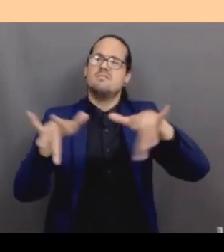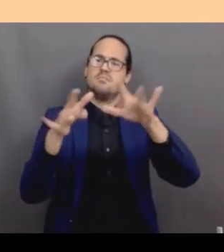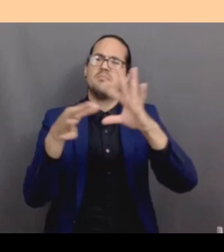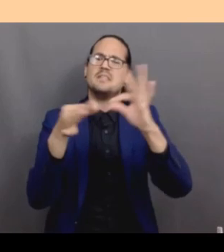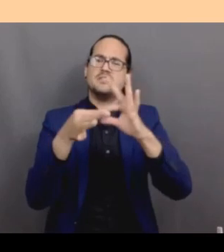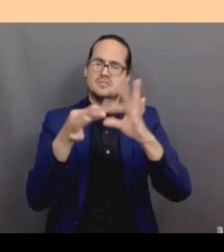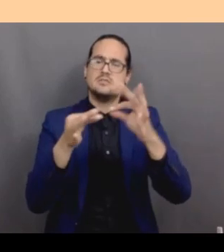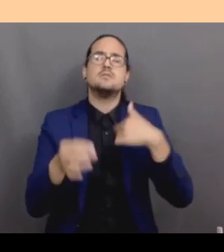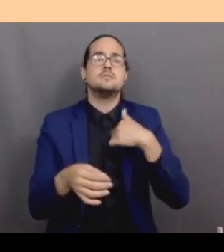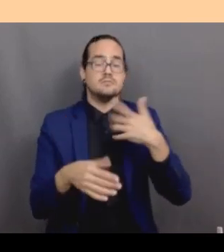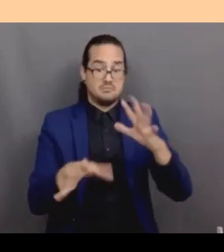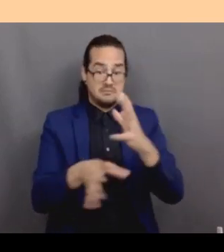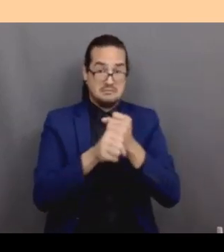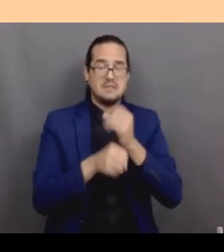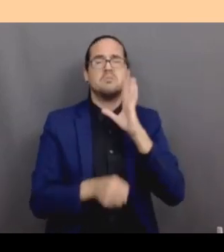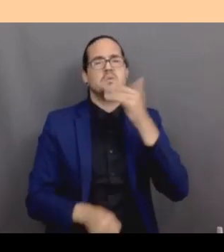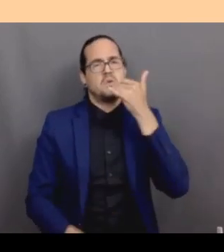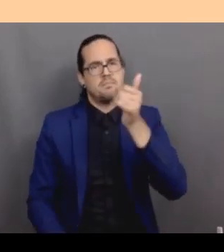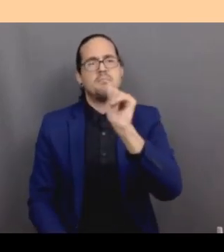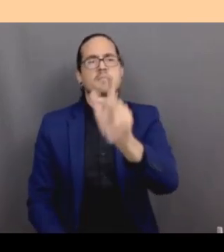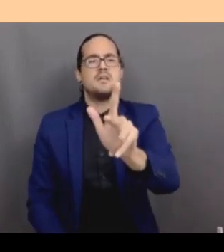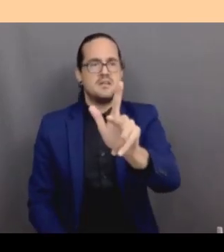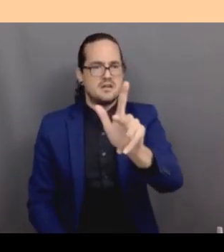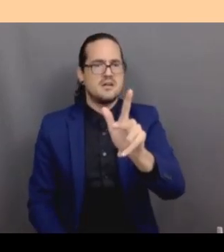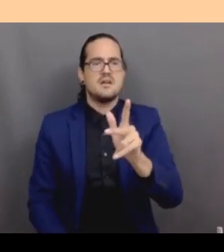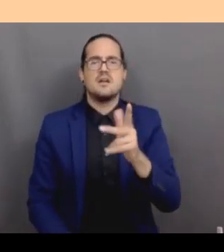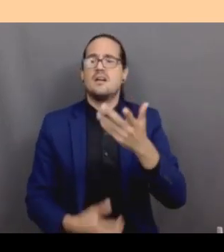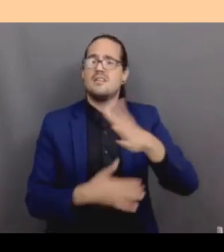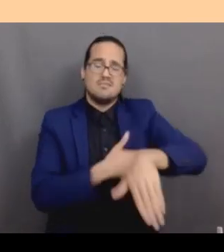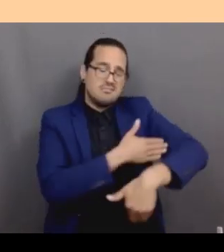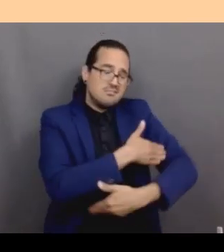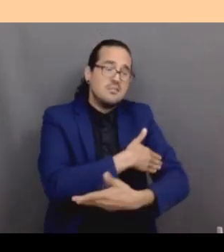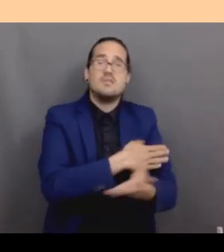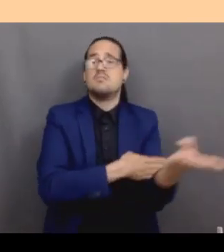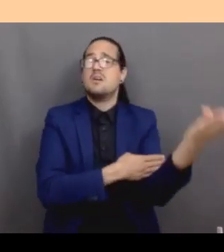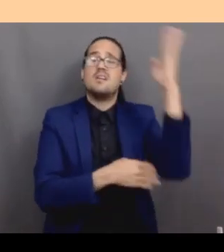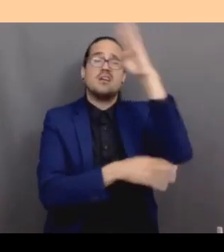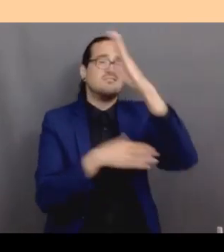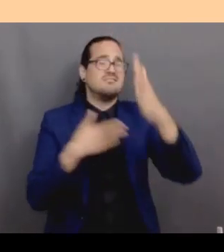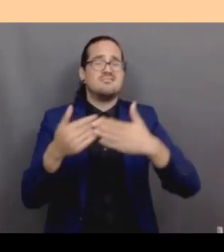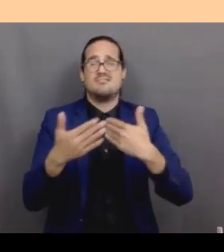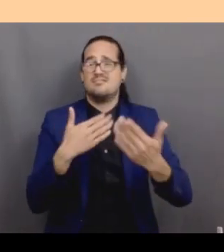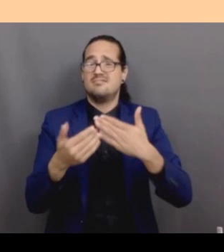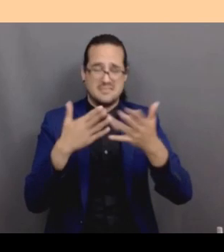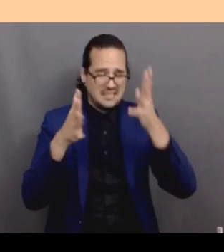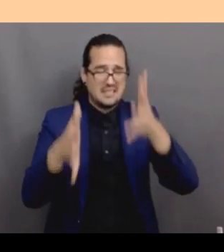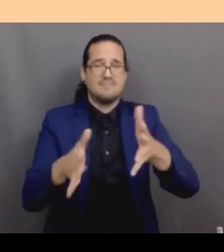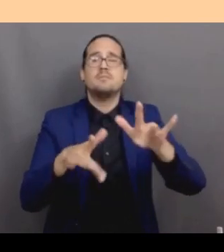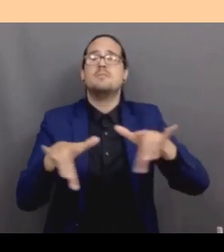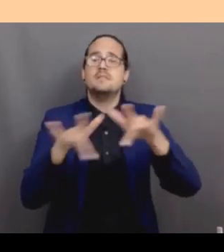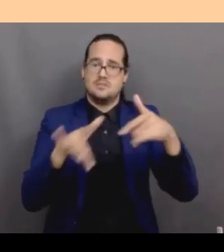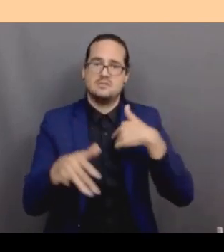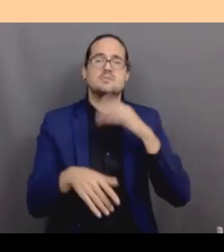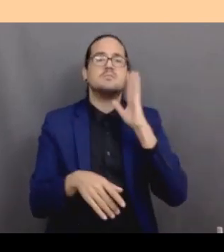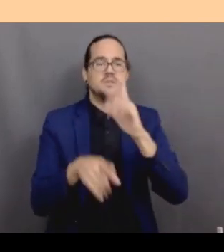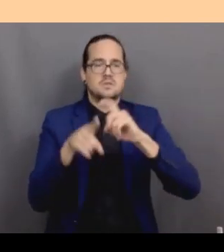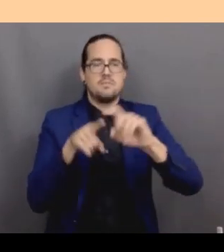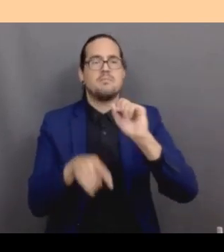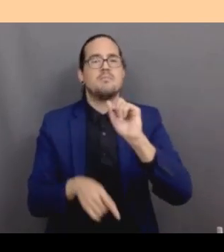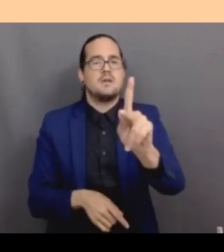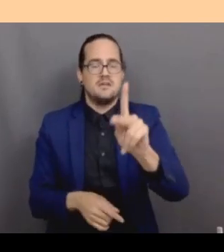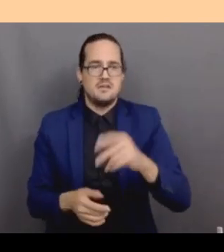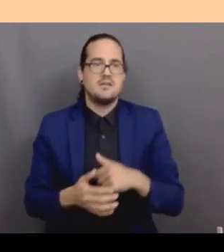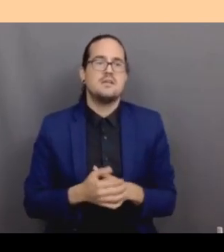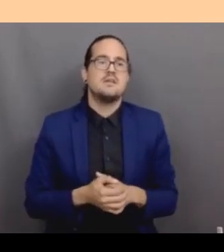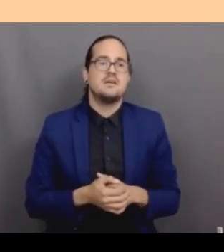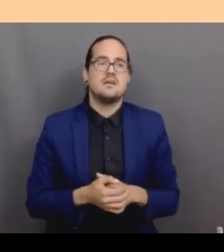when the hours that they're open, they will call you back. But yes, they can answer your questions, or they will get you to the right